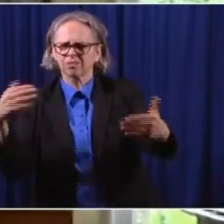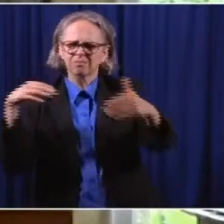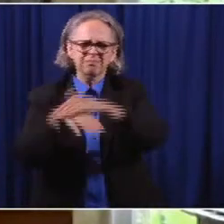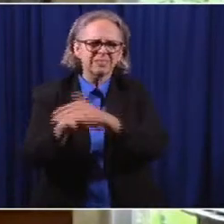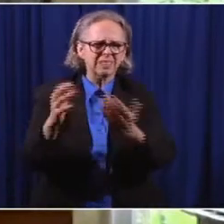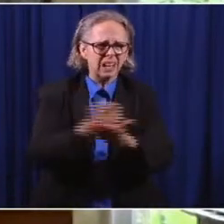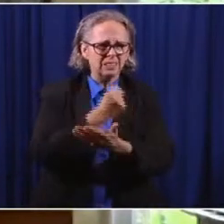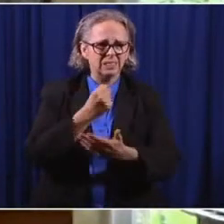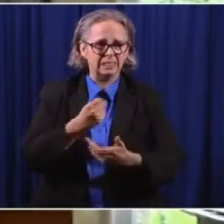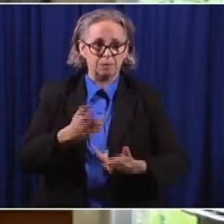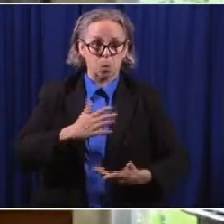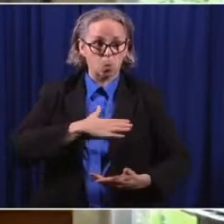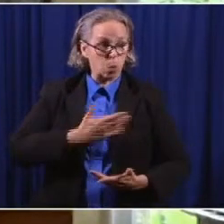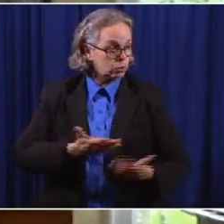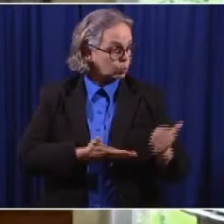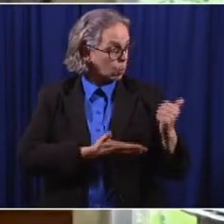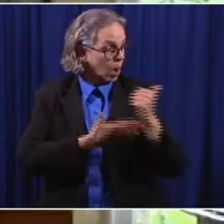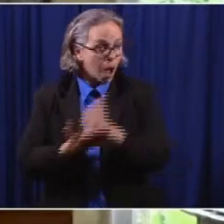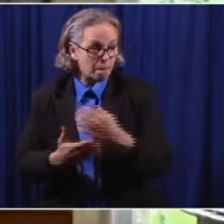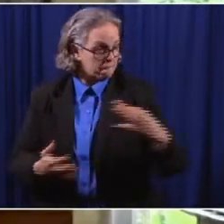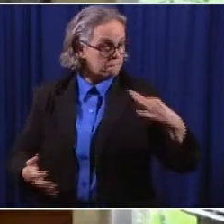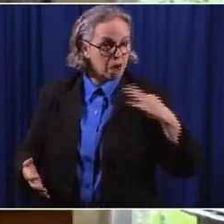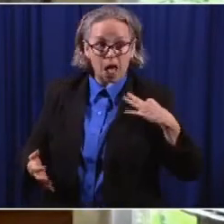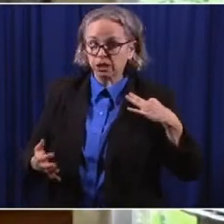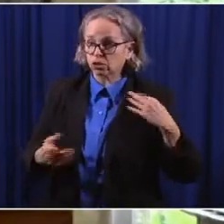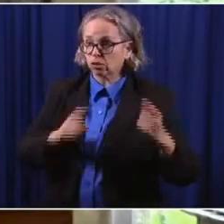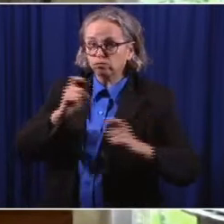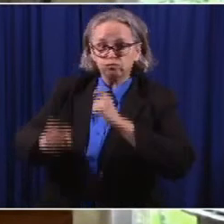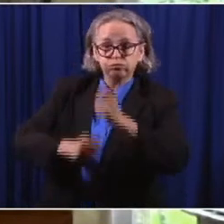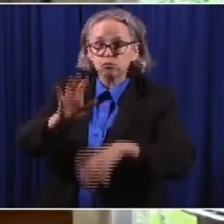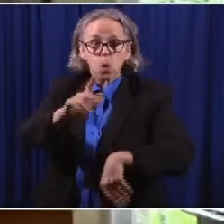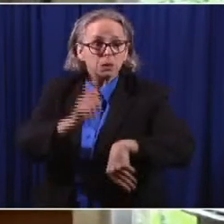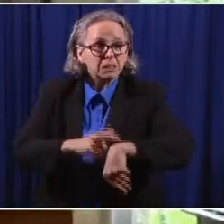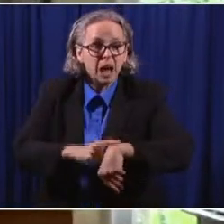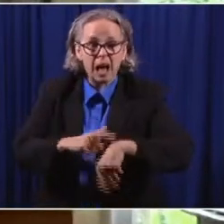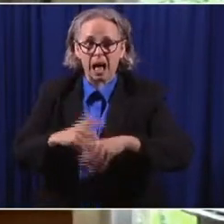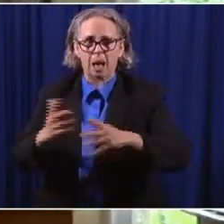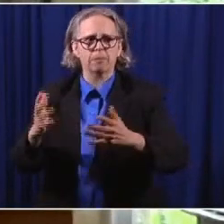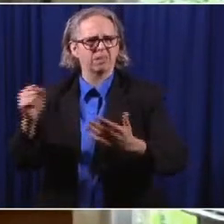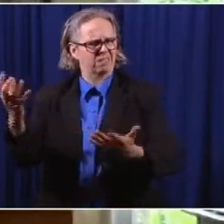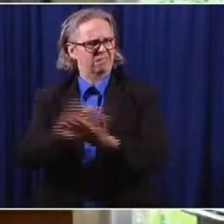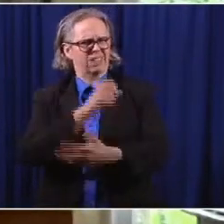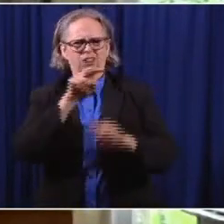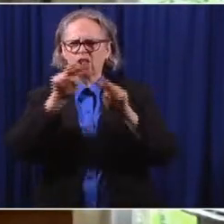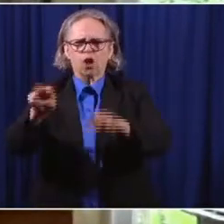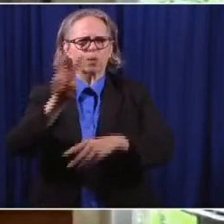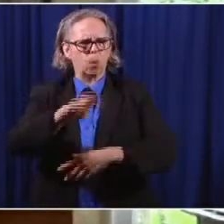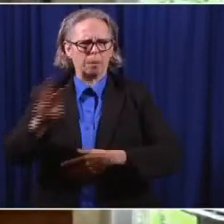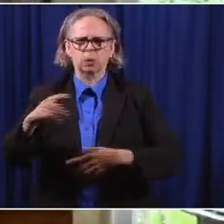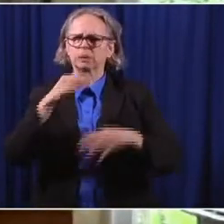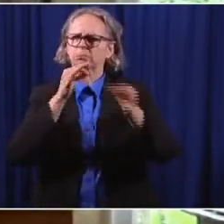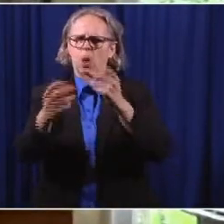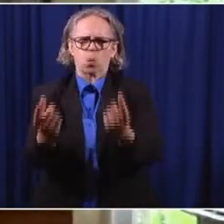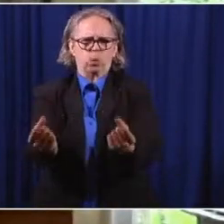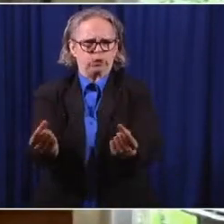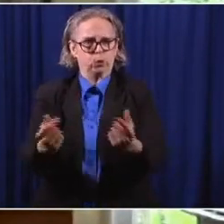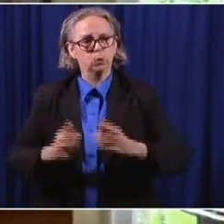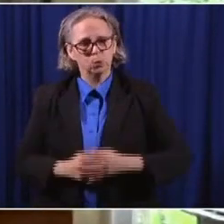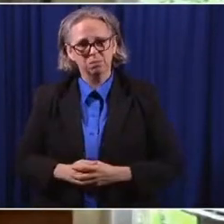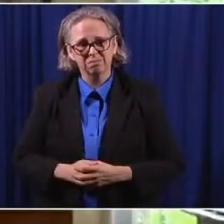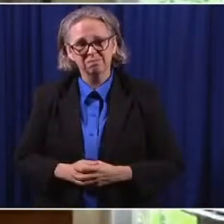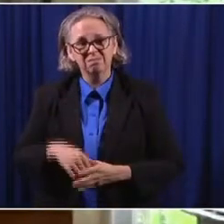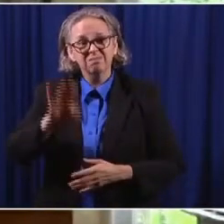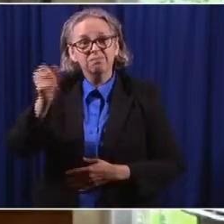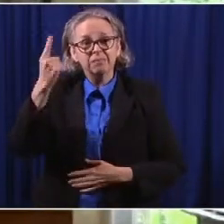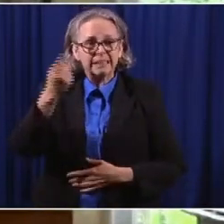a public citizen and want to contribute to the food banks, or if you are a corporation and want to contribute, even one of our